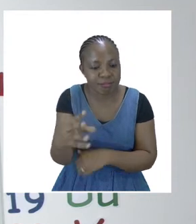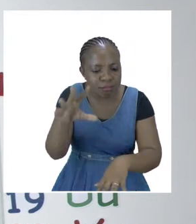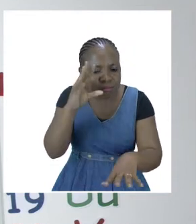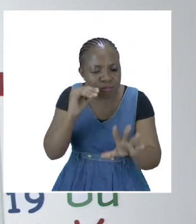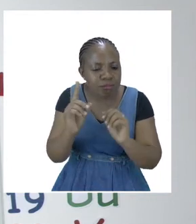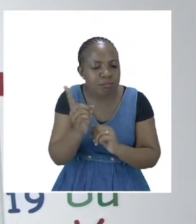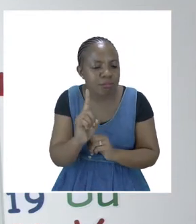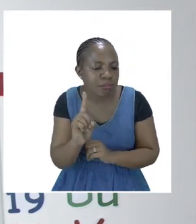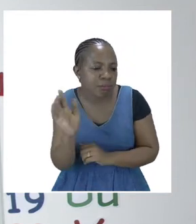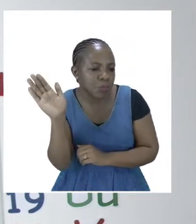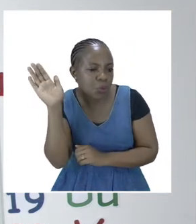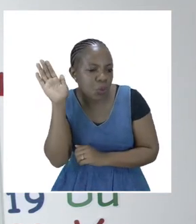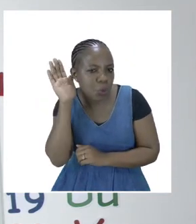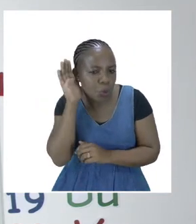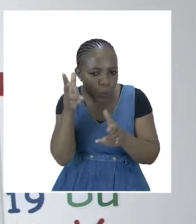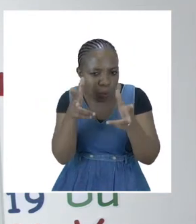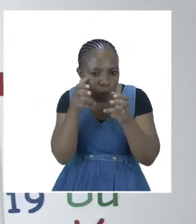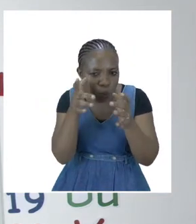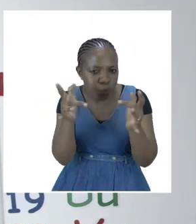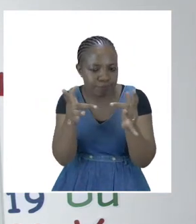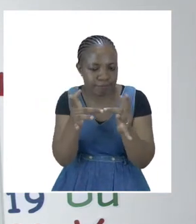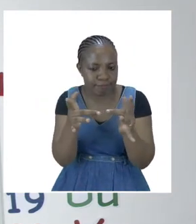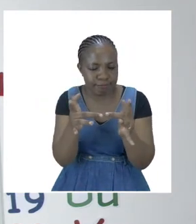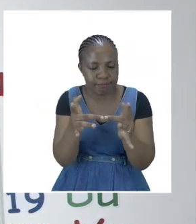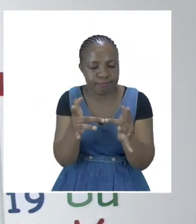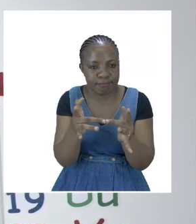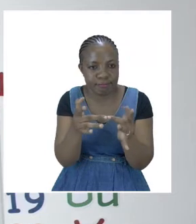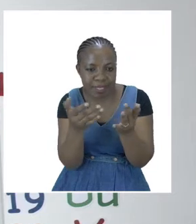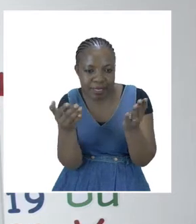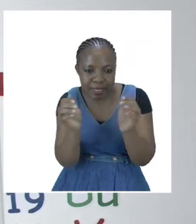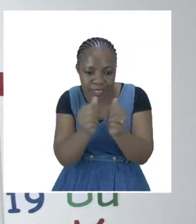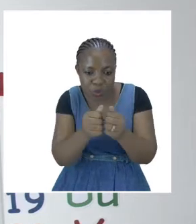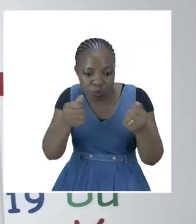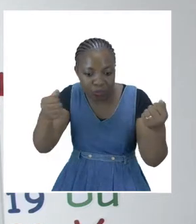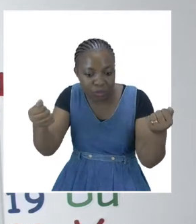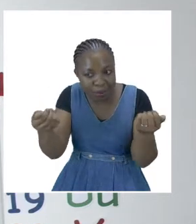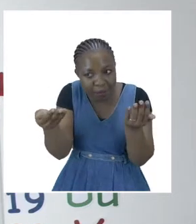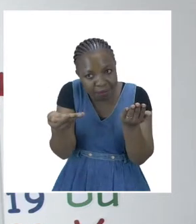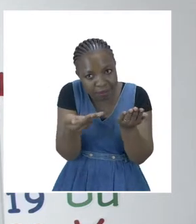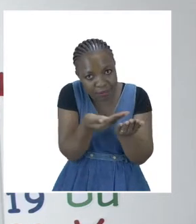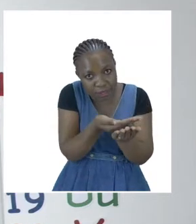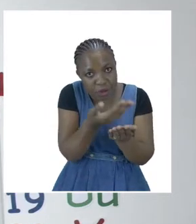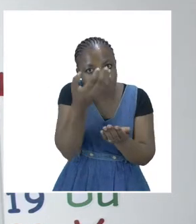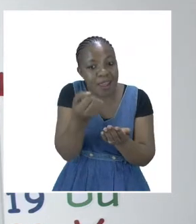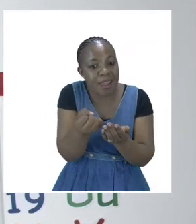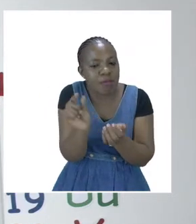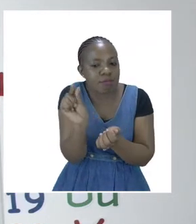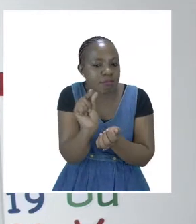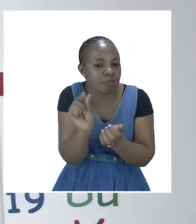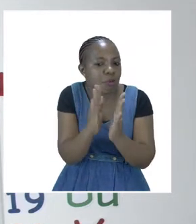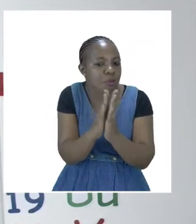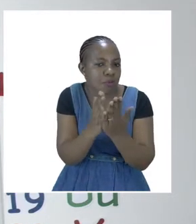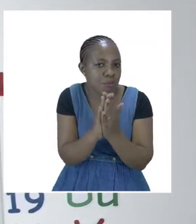or watching online. Inside the newspapers, there is an insert of the lesson